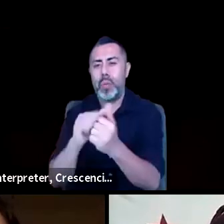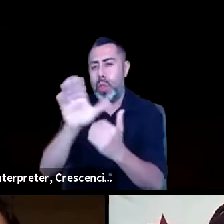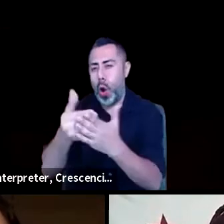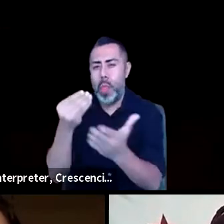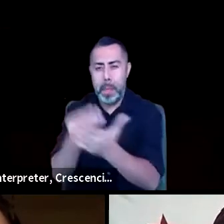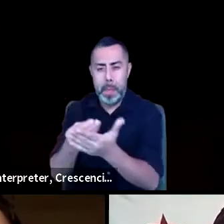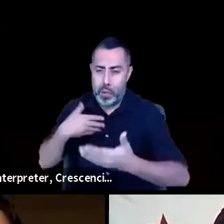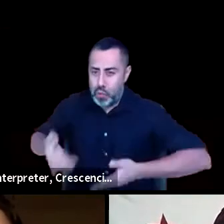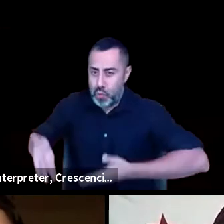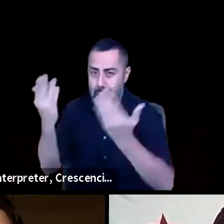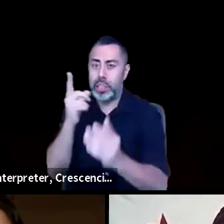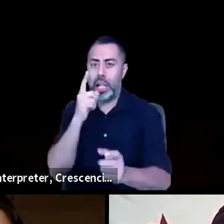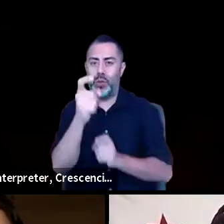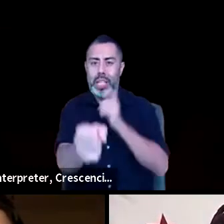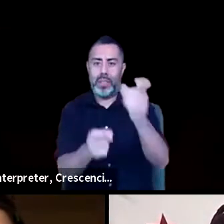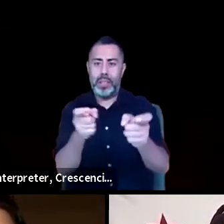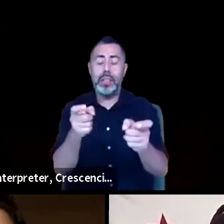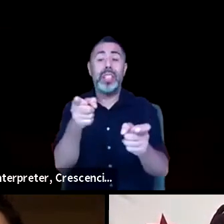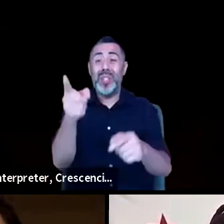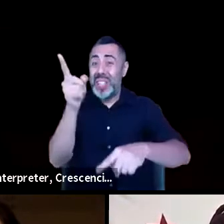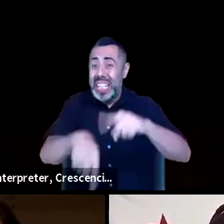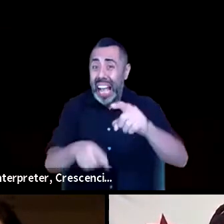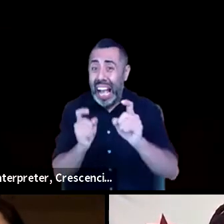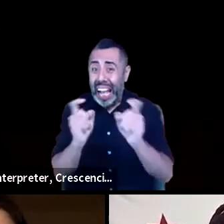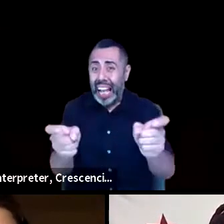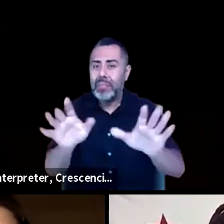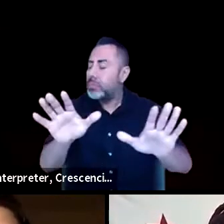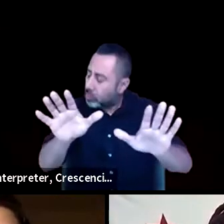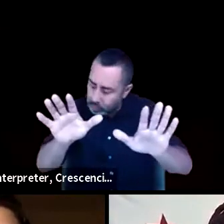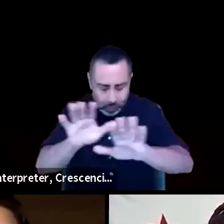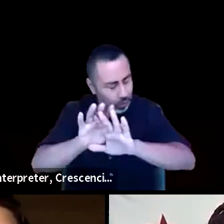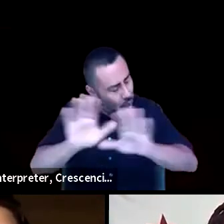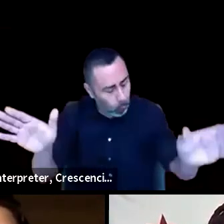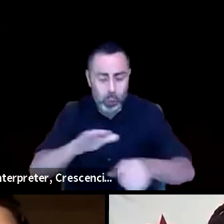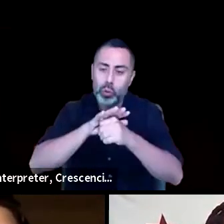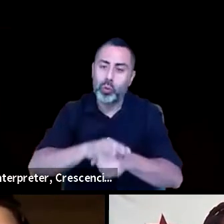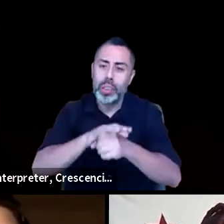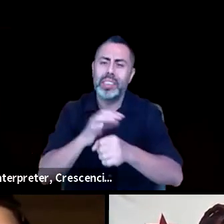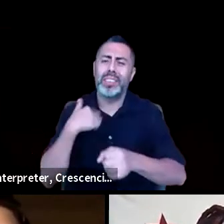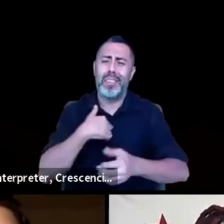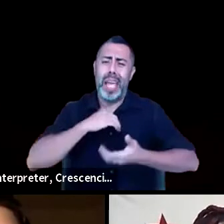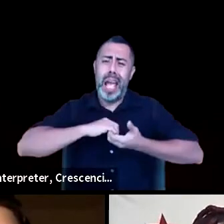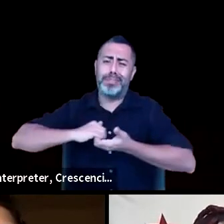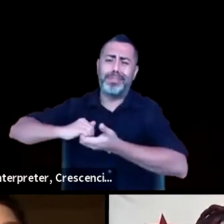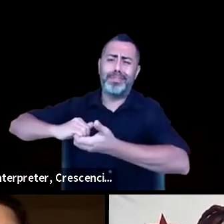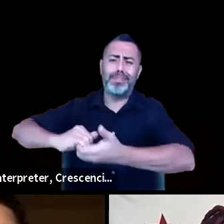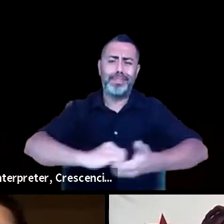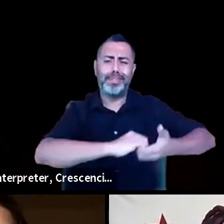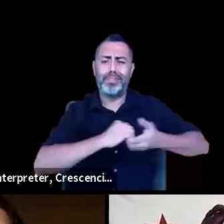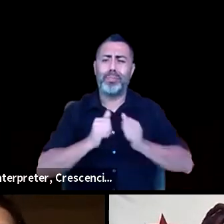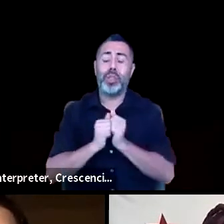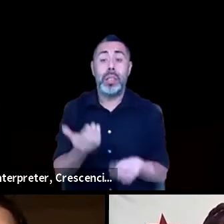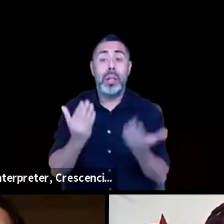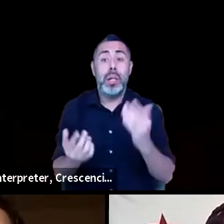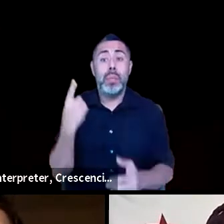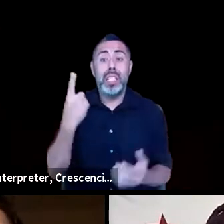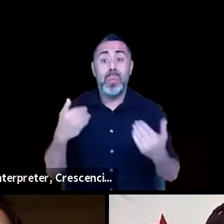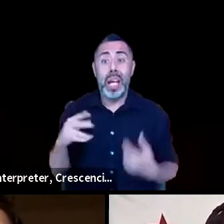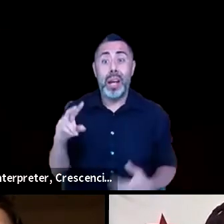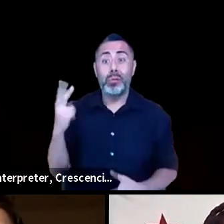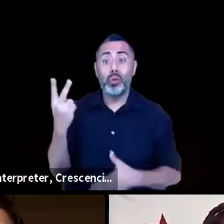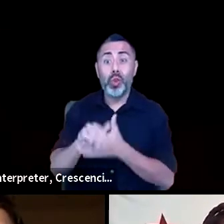stress if you can't give. We're all in this together, and someone else might have $2. So